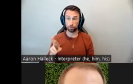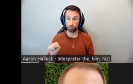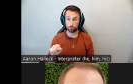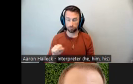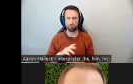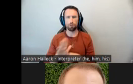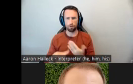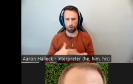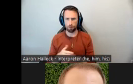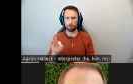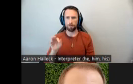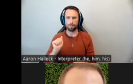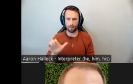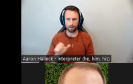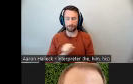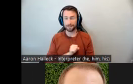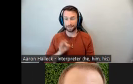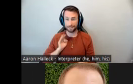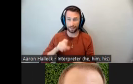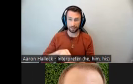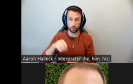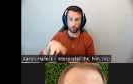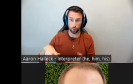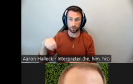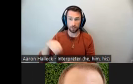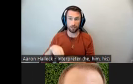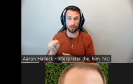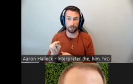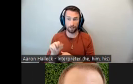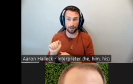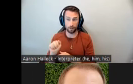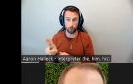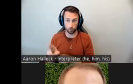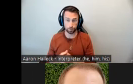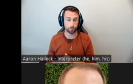students at NAU, at the university. Jeff?